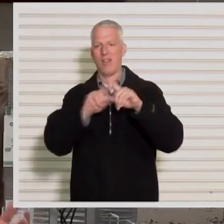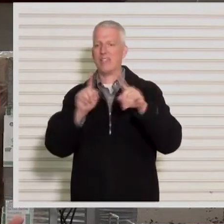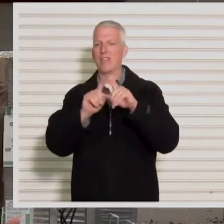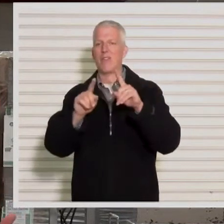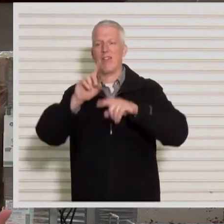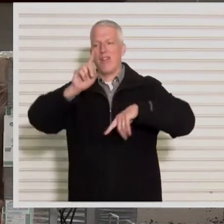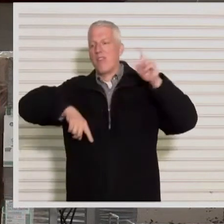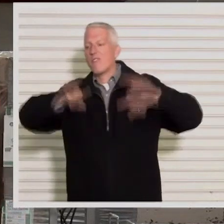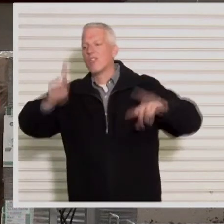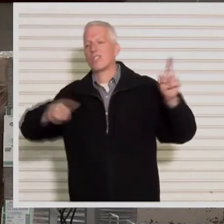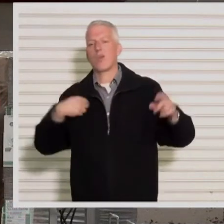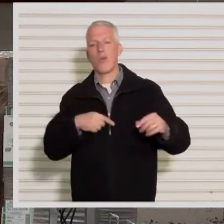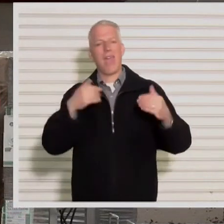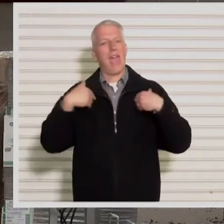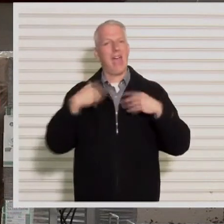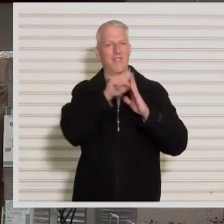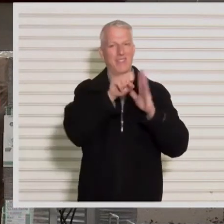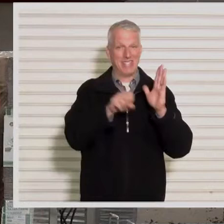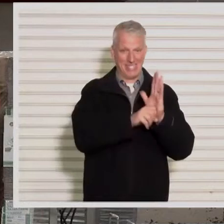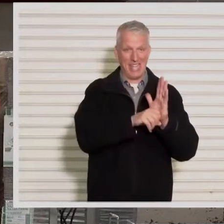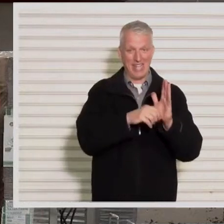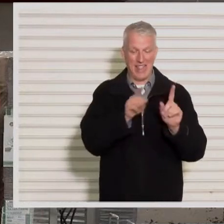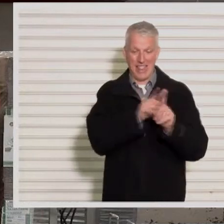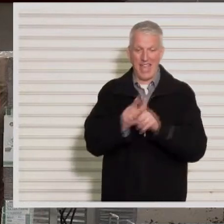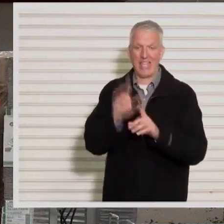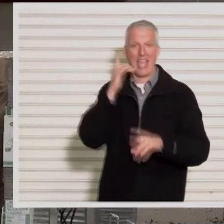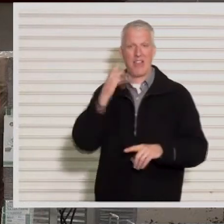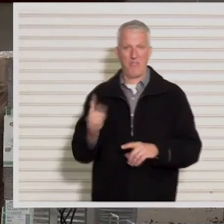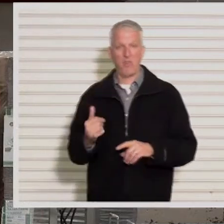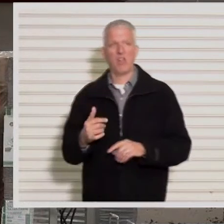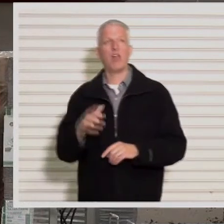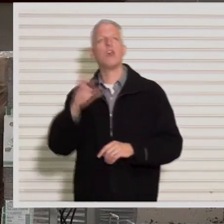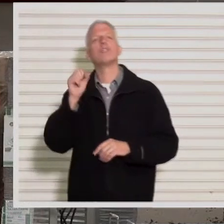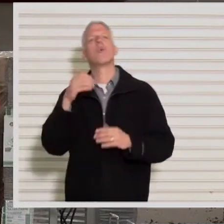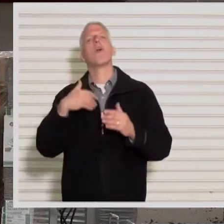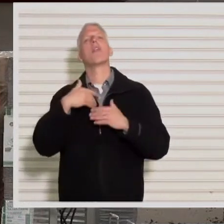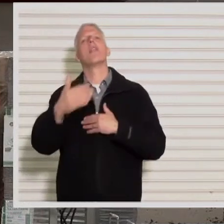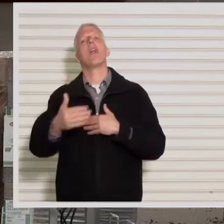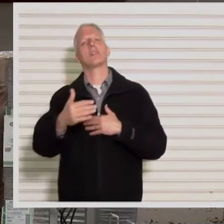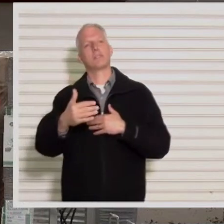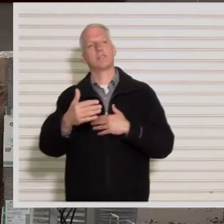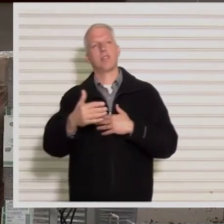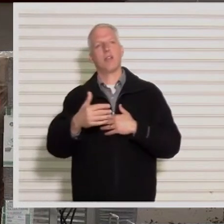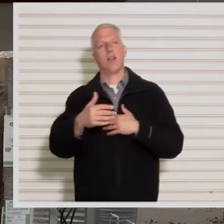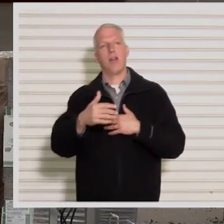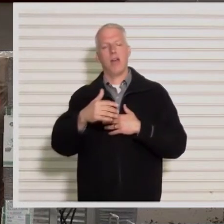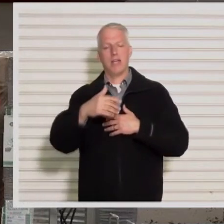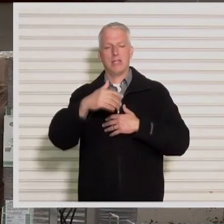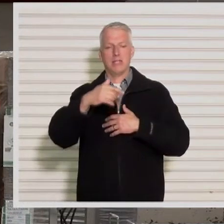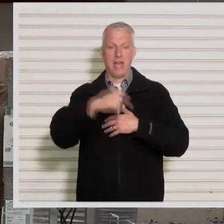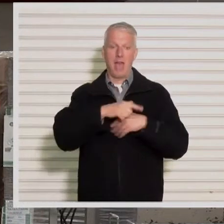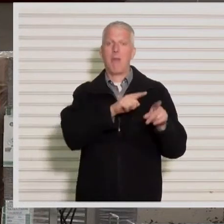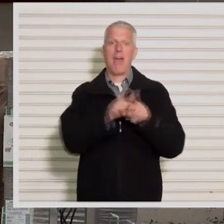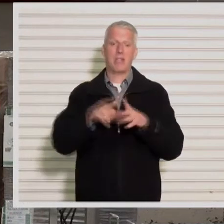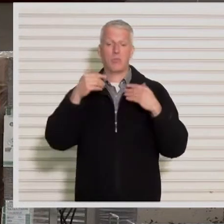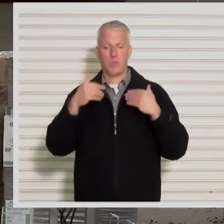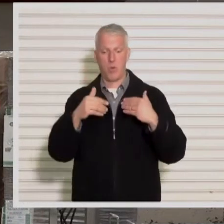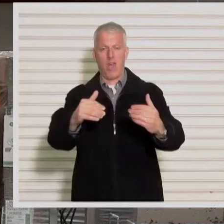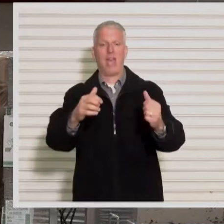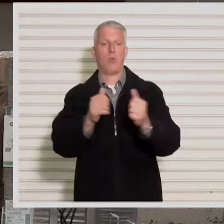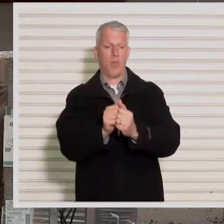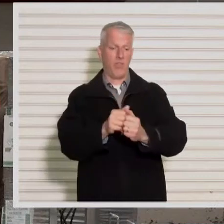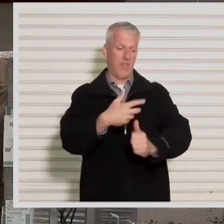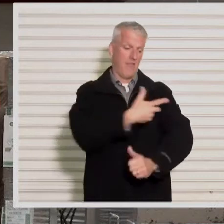the diversity of a state like ours. And so in the next round, as we are moving forward into